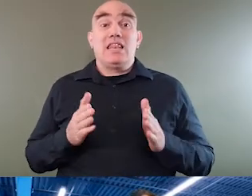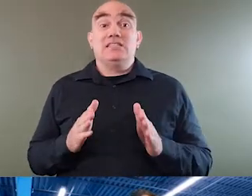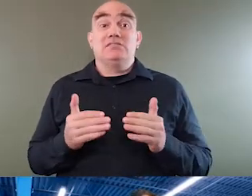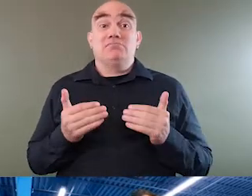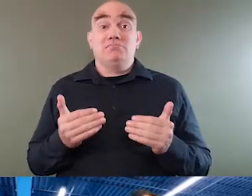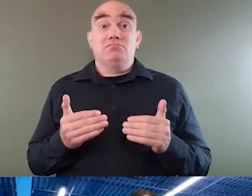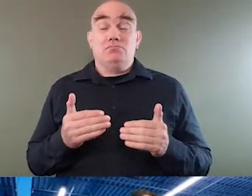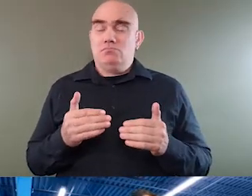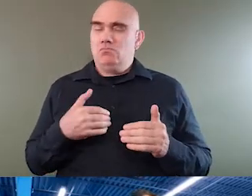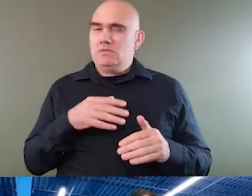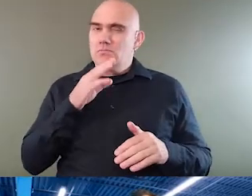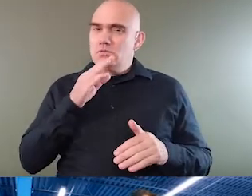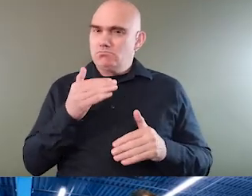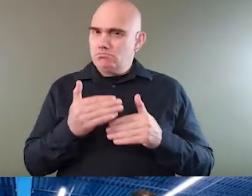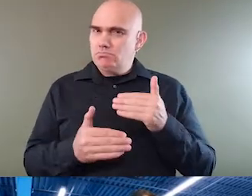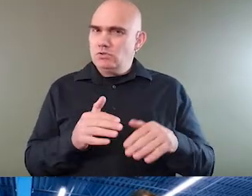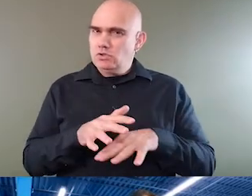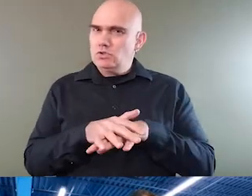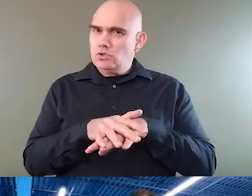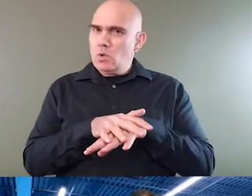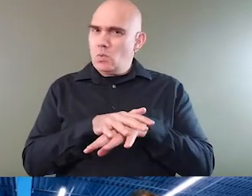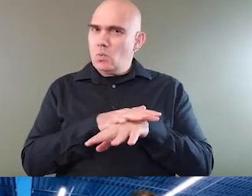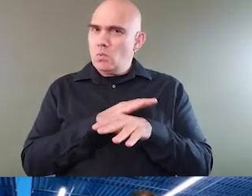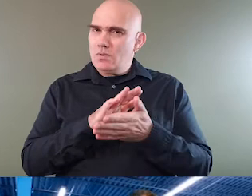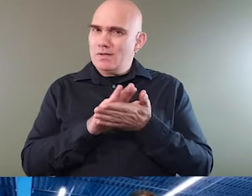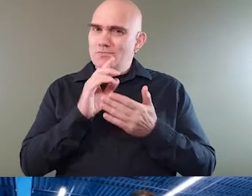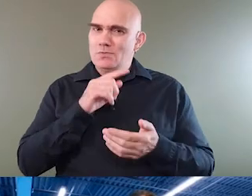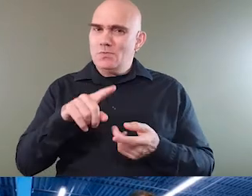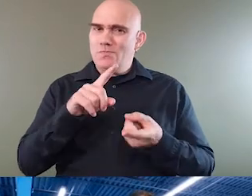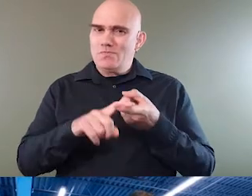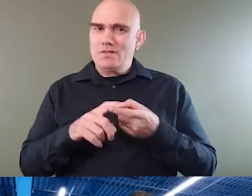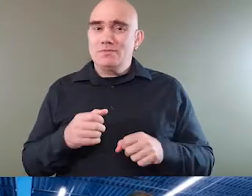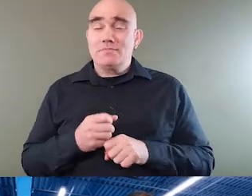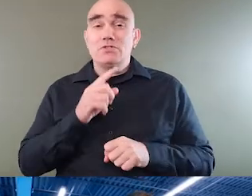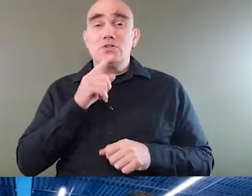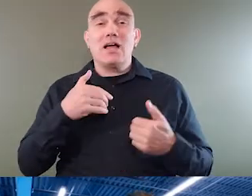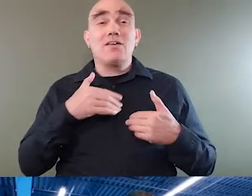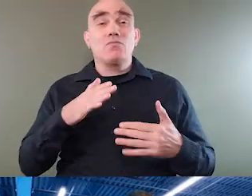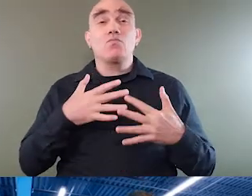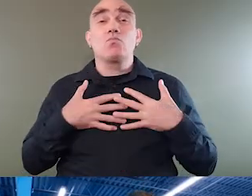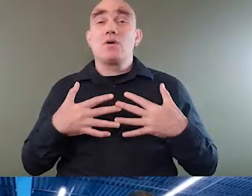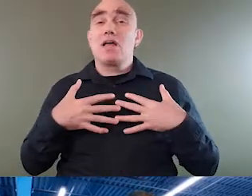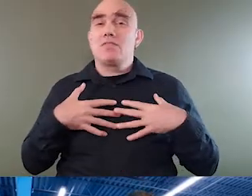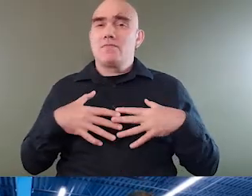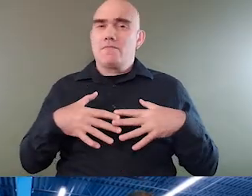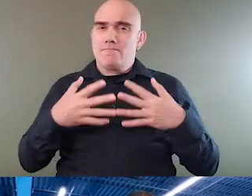we will take this nice and slow, friends. Make sure you've got your breath flowing through your body.